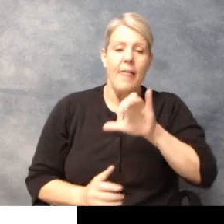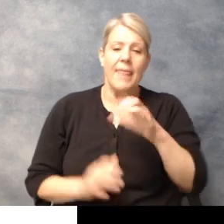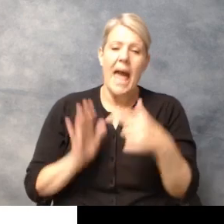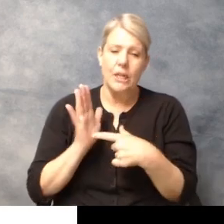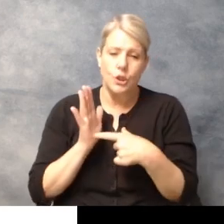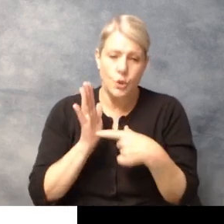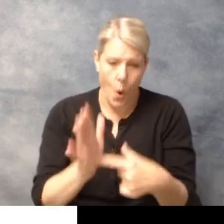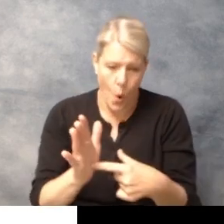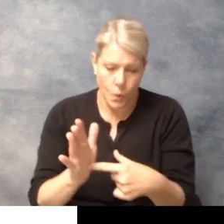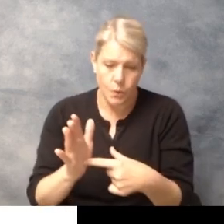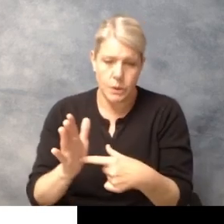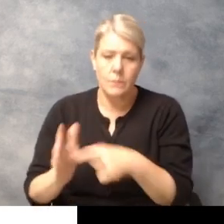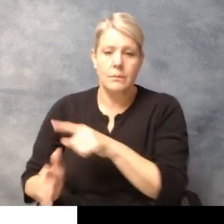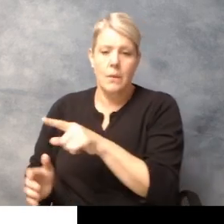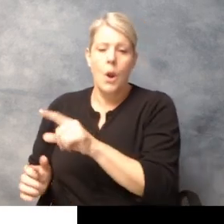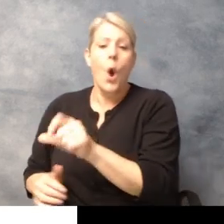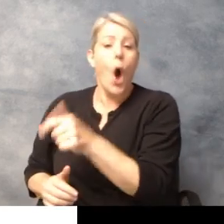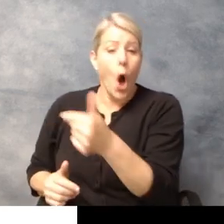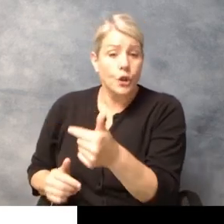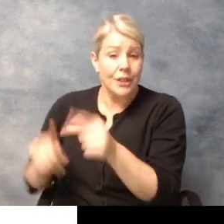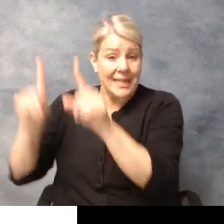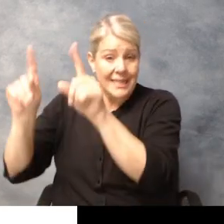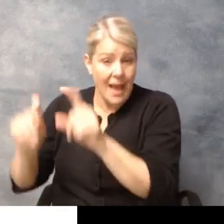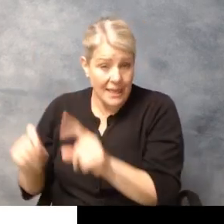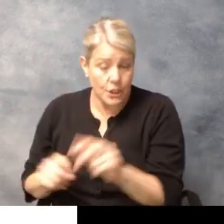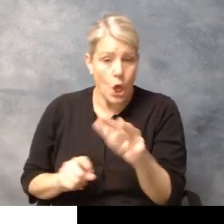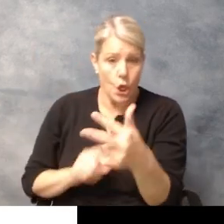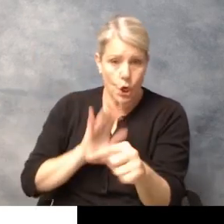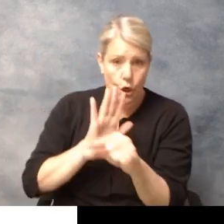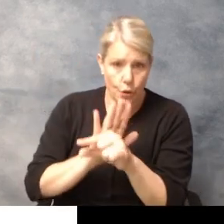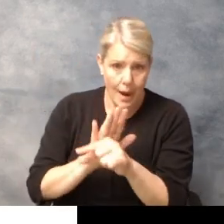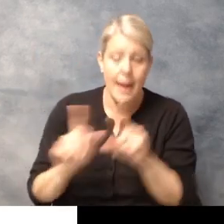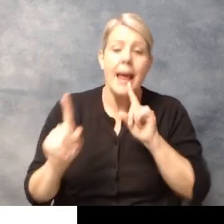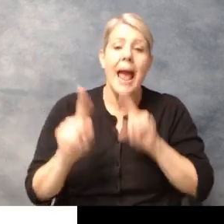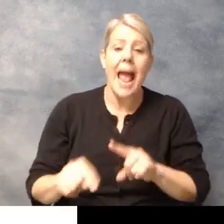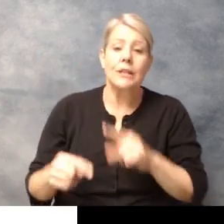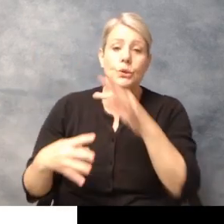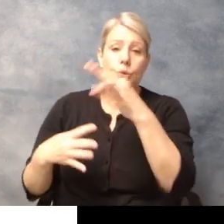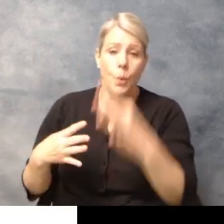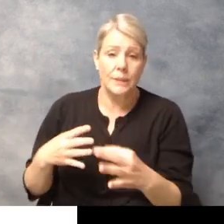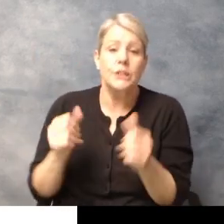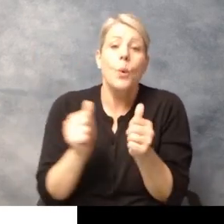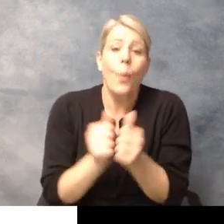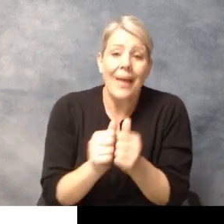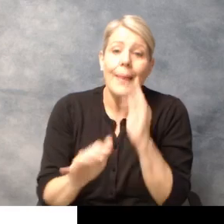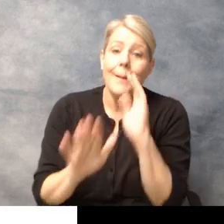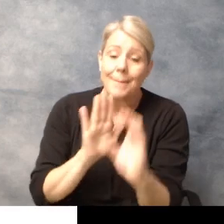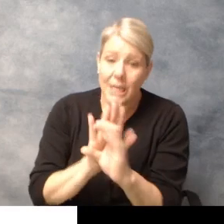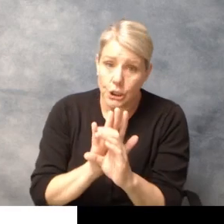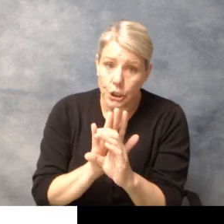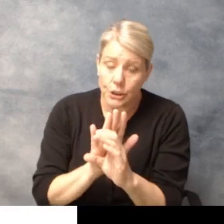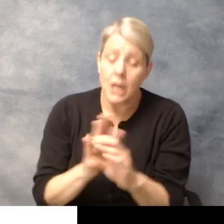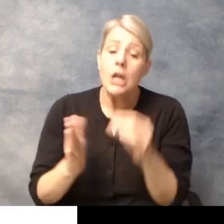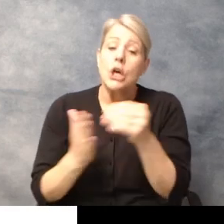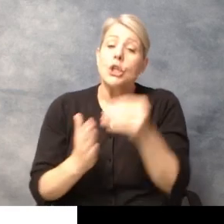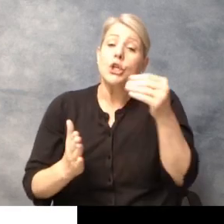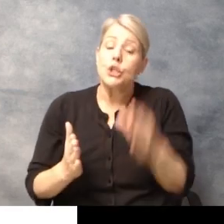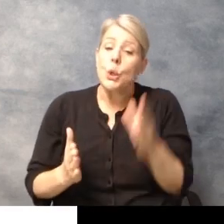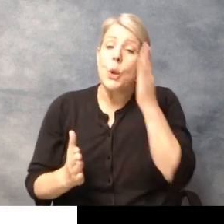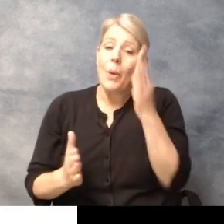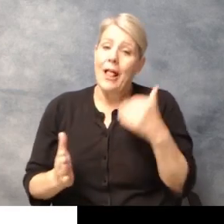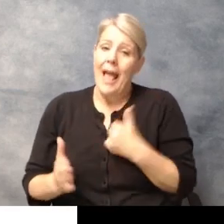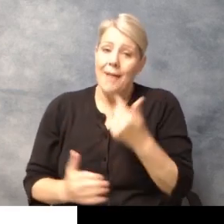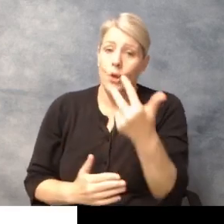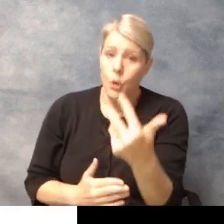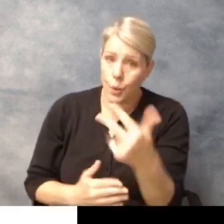This is an example of alternate assessment reading grade 3 answer choices with pictures. The student is given 3 choices